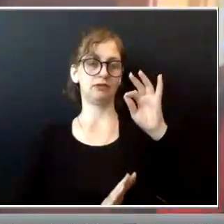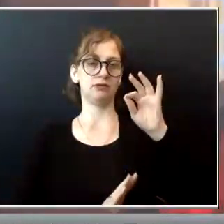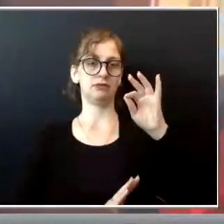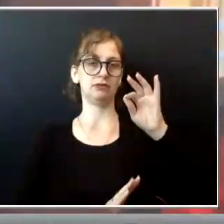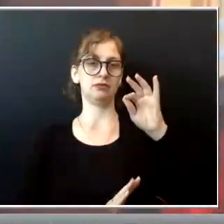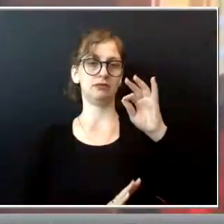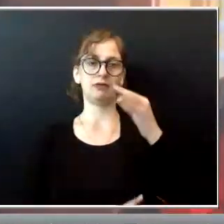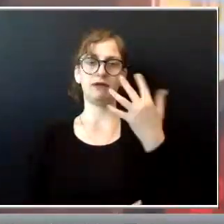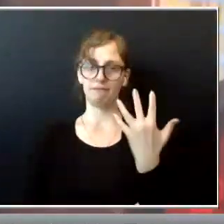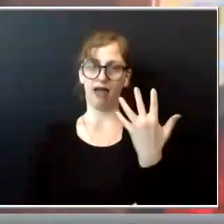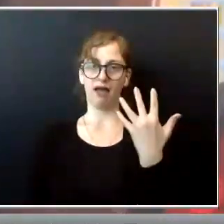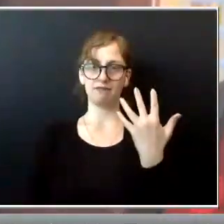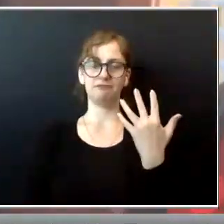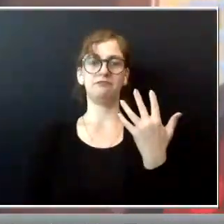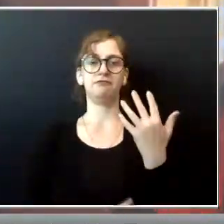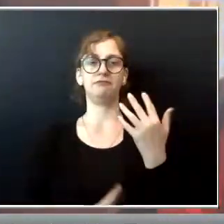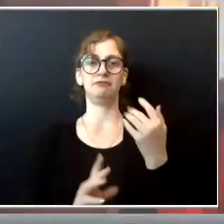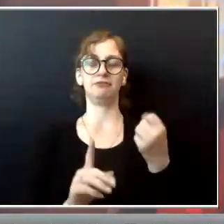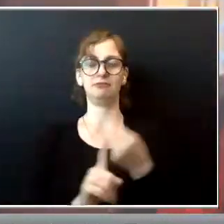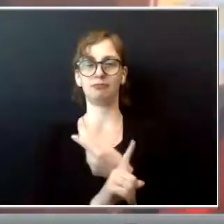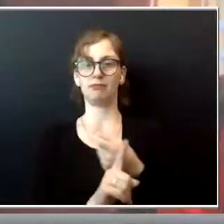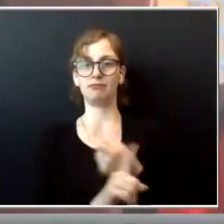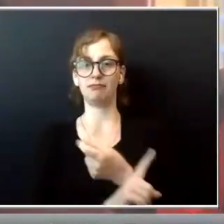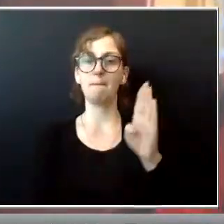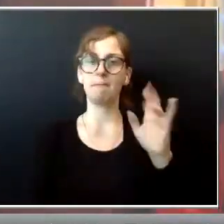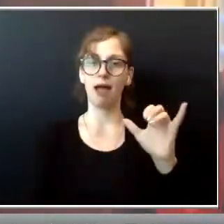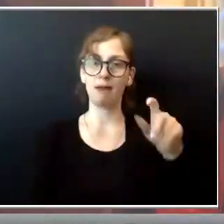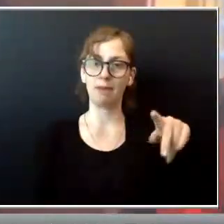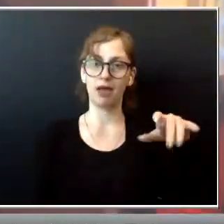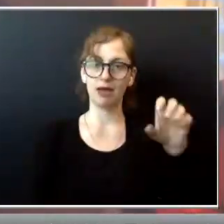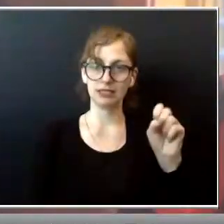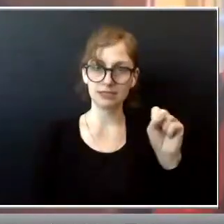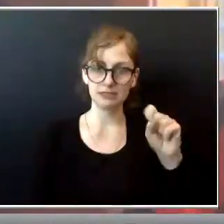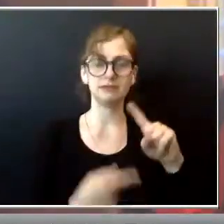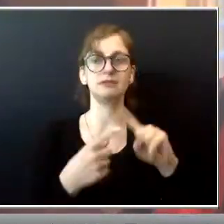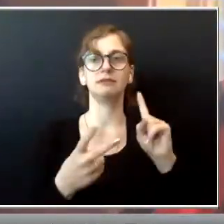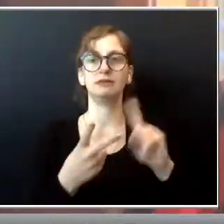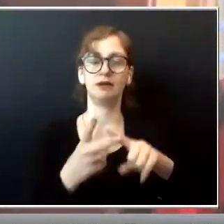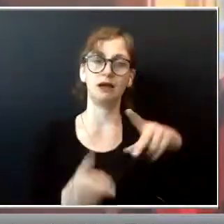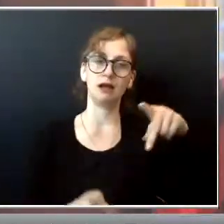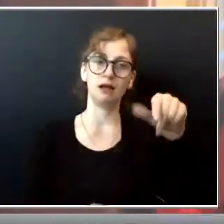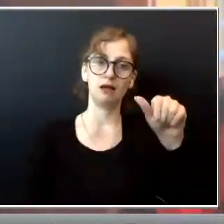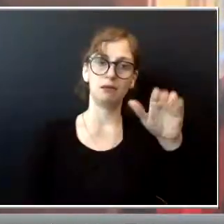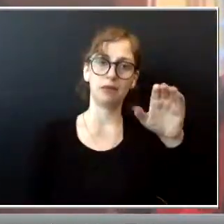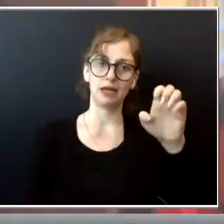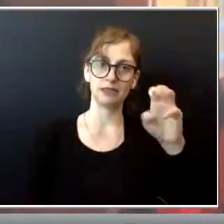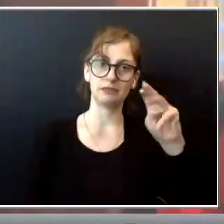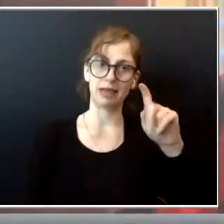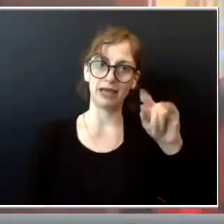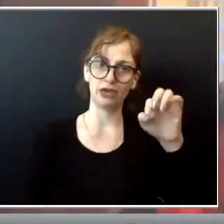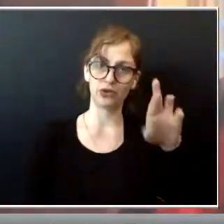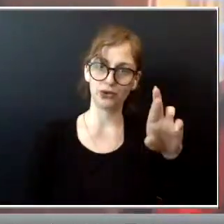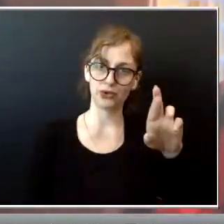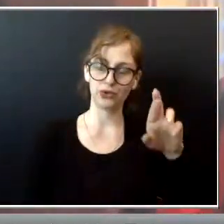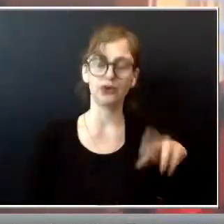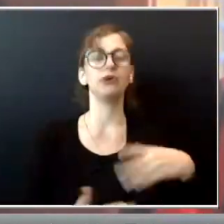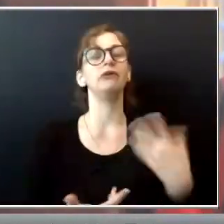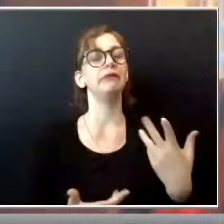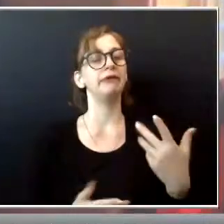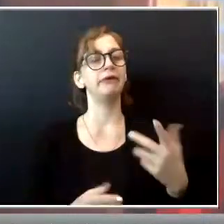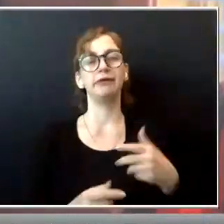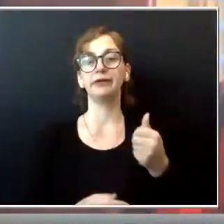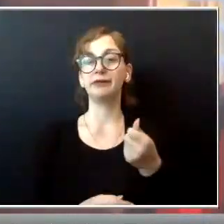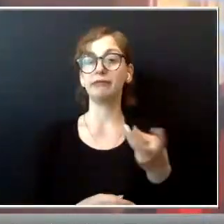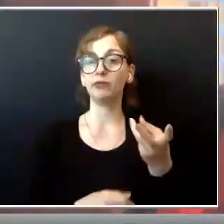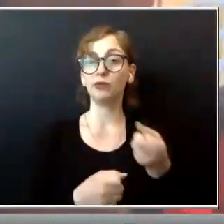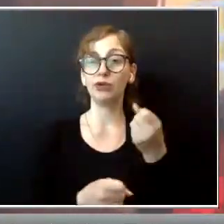bypasses in addition to that, and a pacemaker. Wow. Fast forward a couple of years, they